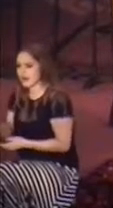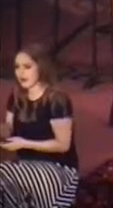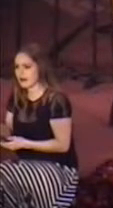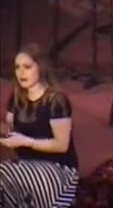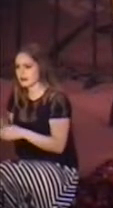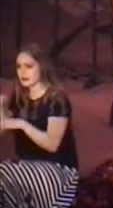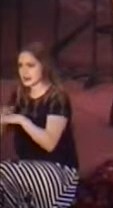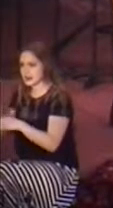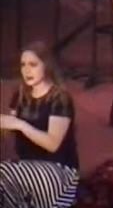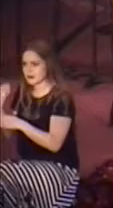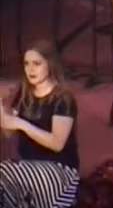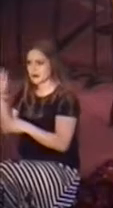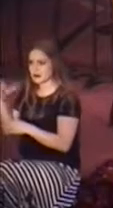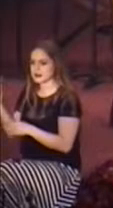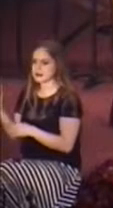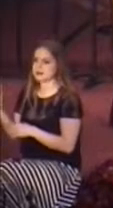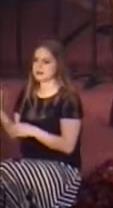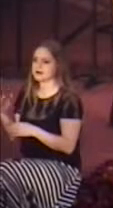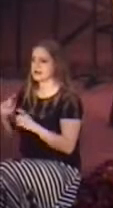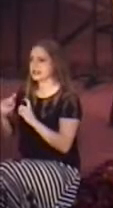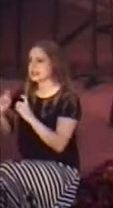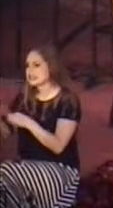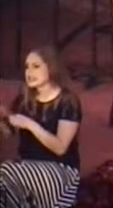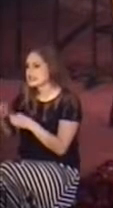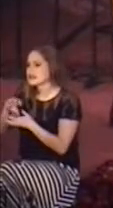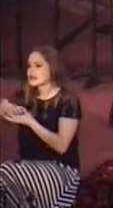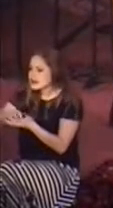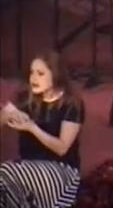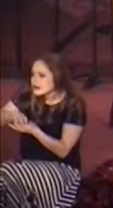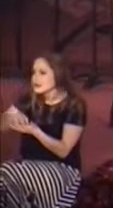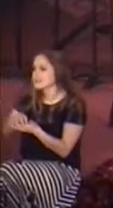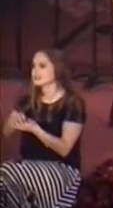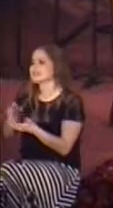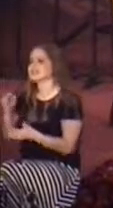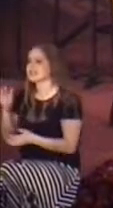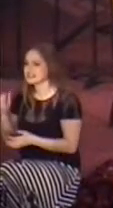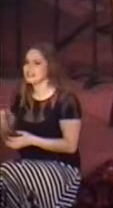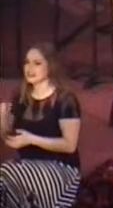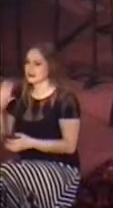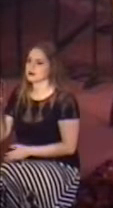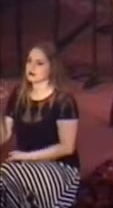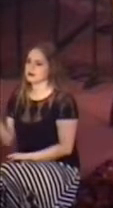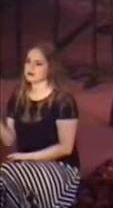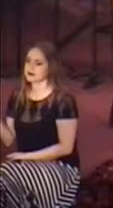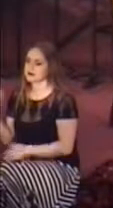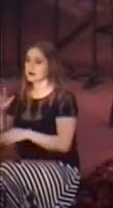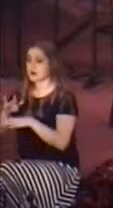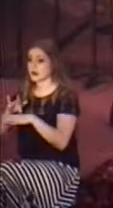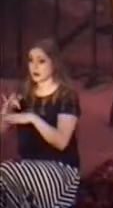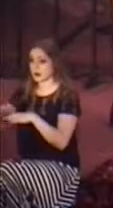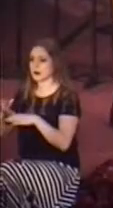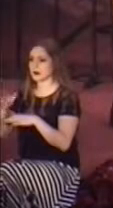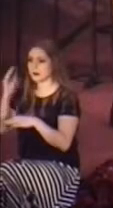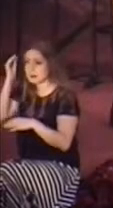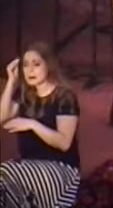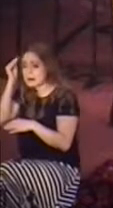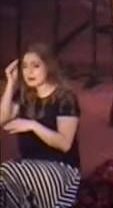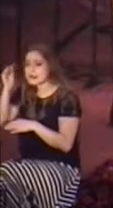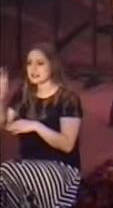But presents, toys, cookies, that was Christmas. My earliest memories of Christmas as a child, you know,